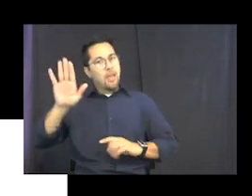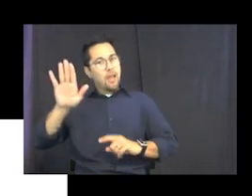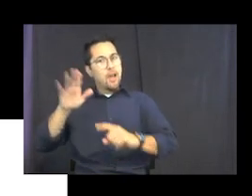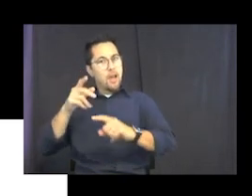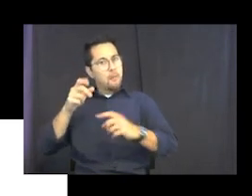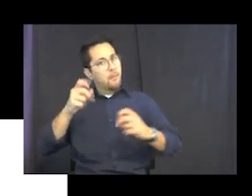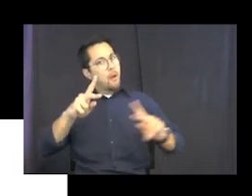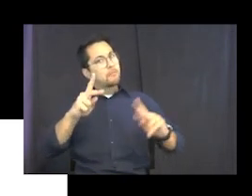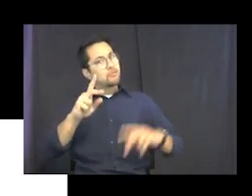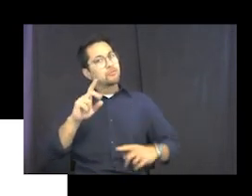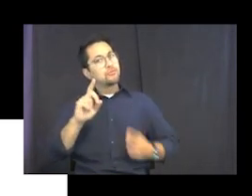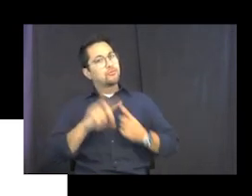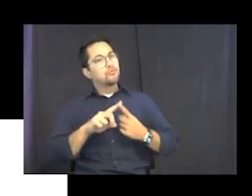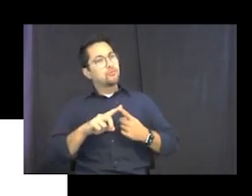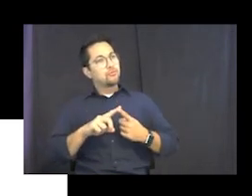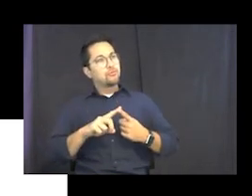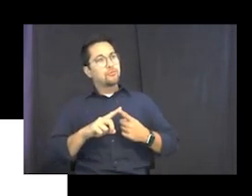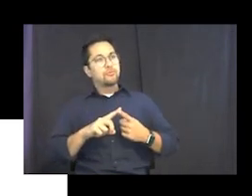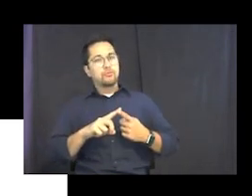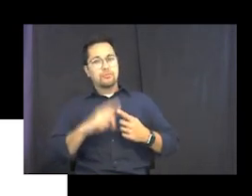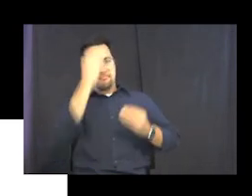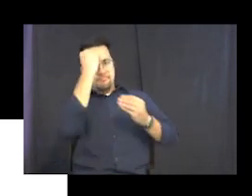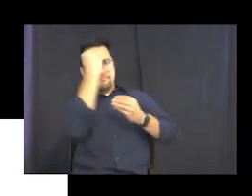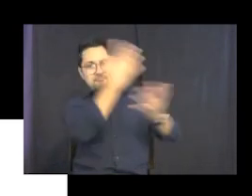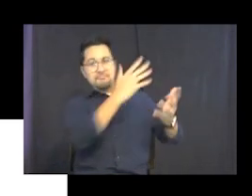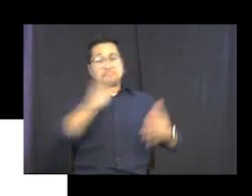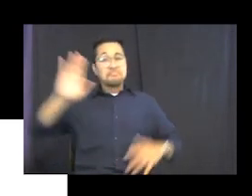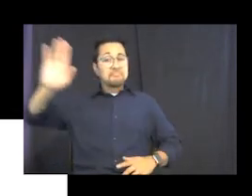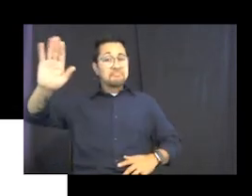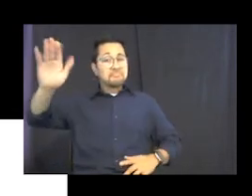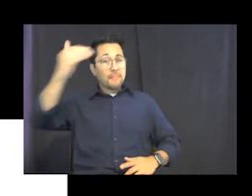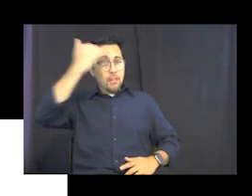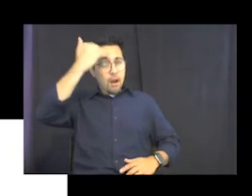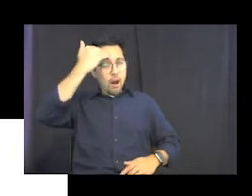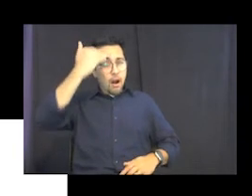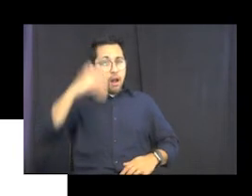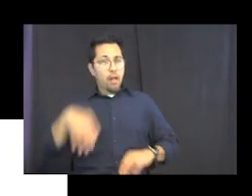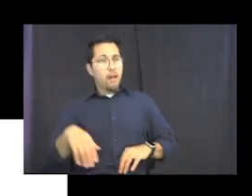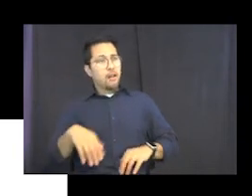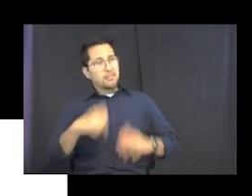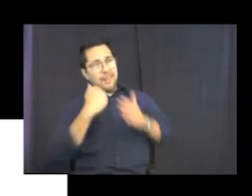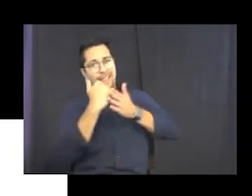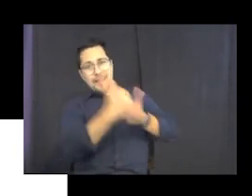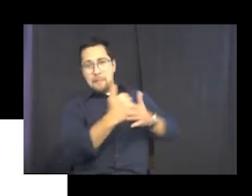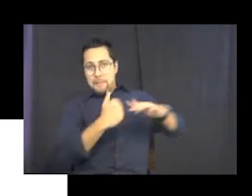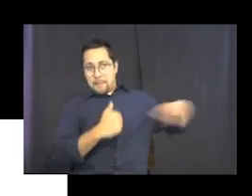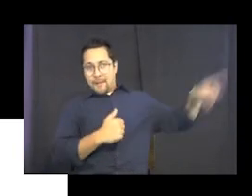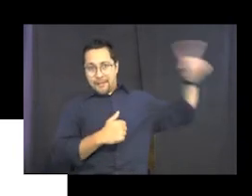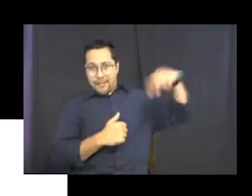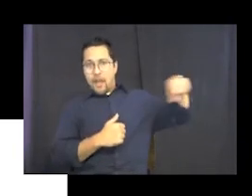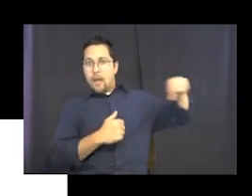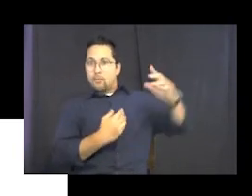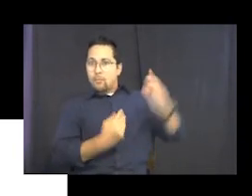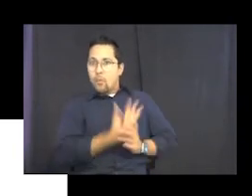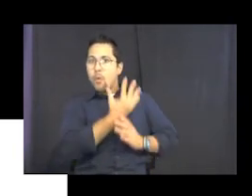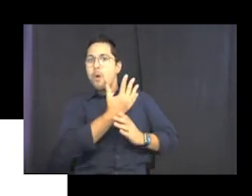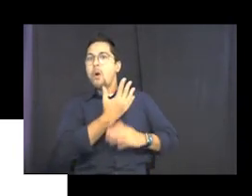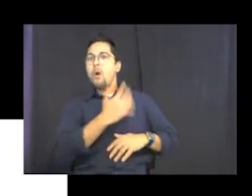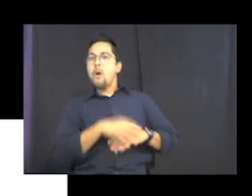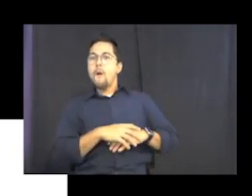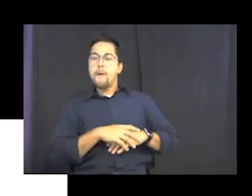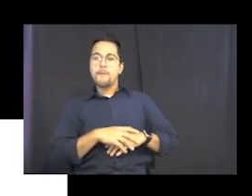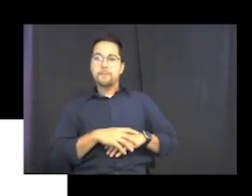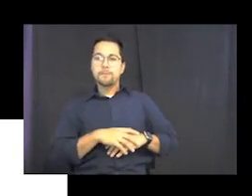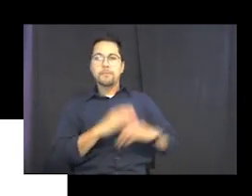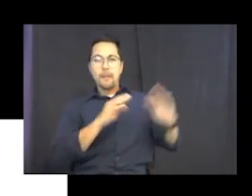opportunity to install his knowledge into helping this agency grow